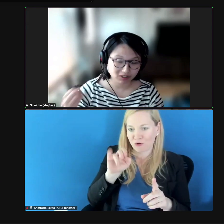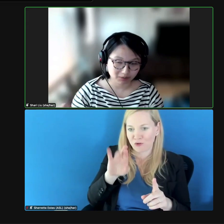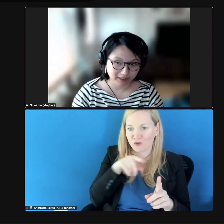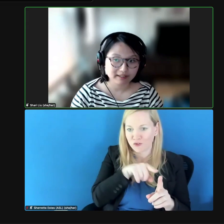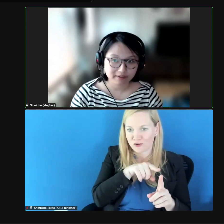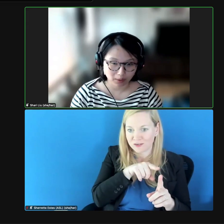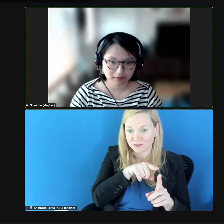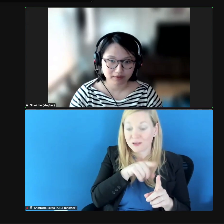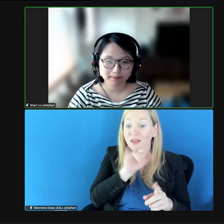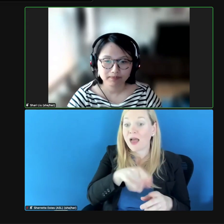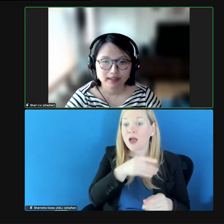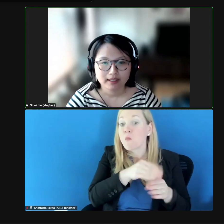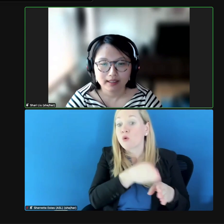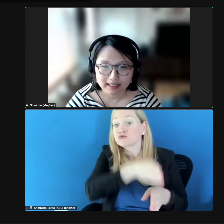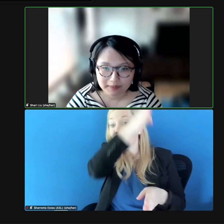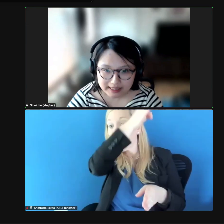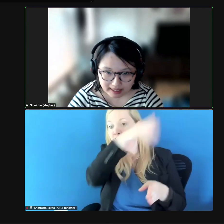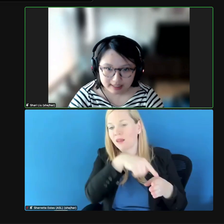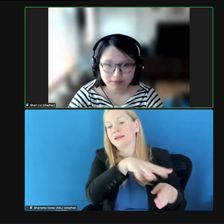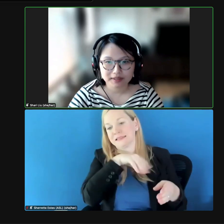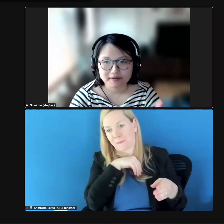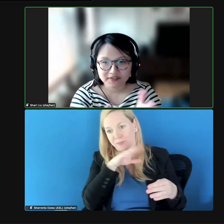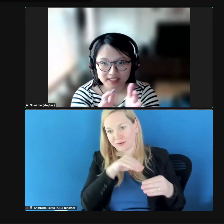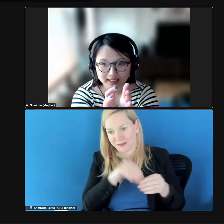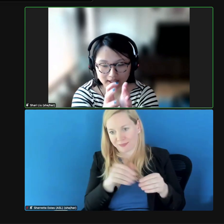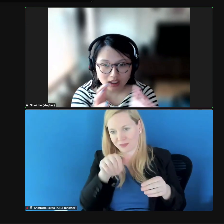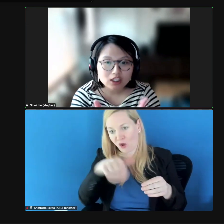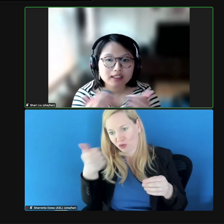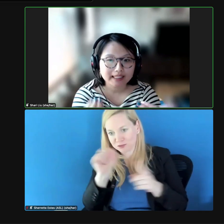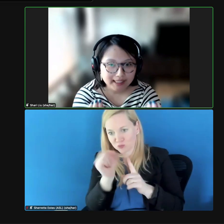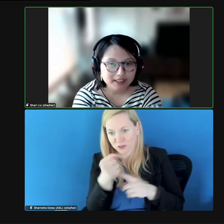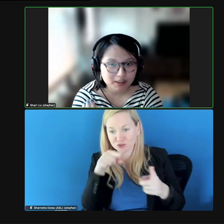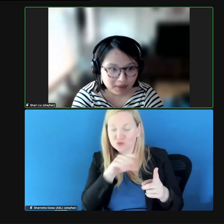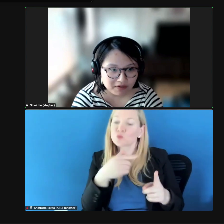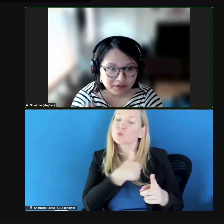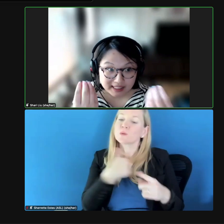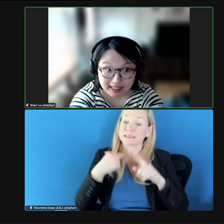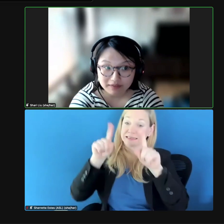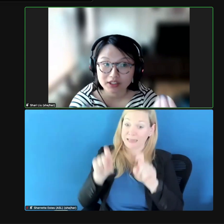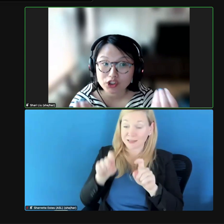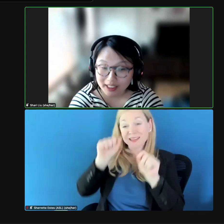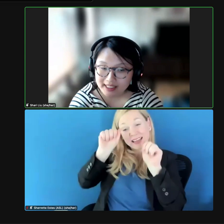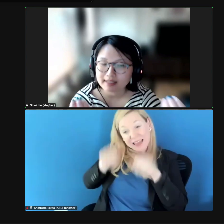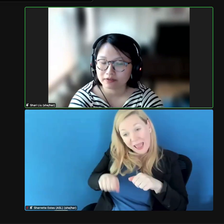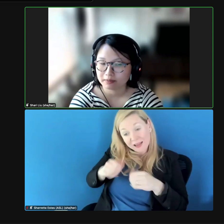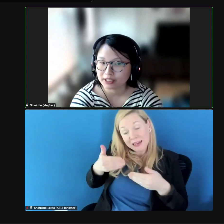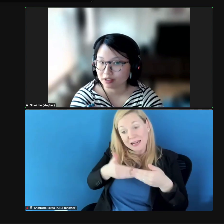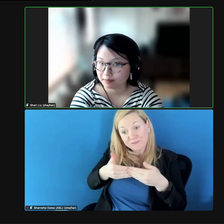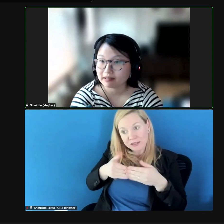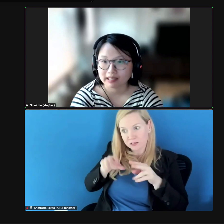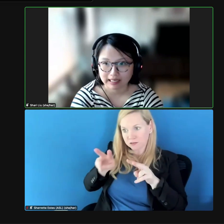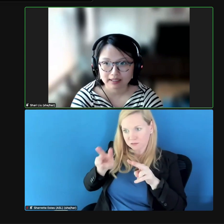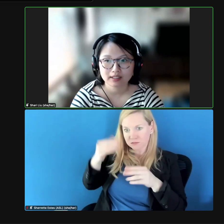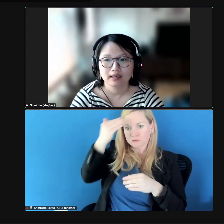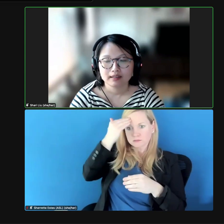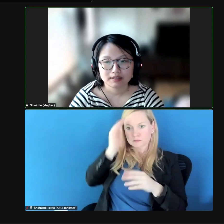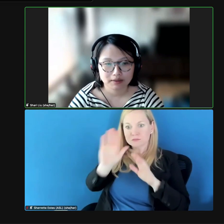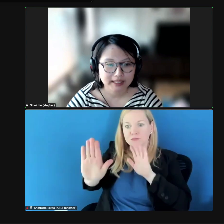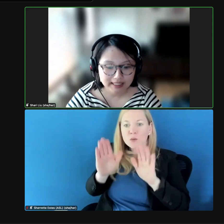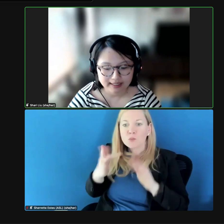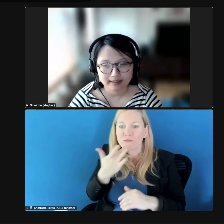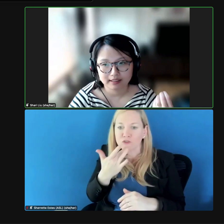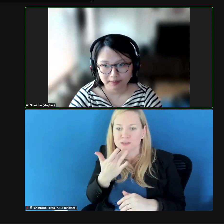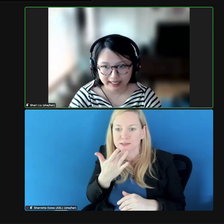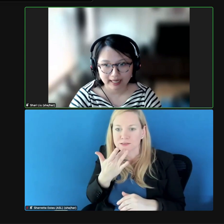a taller barrier for one of them. And then we tested whether infants can learn the agent's preference given just information about cost.